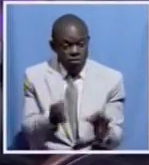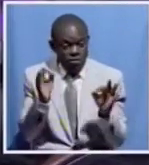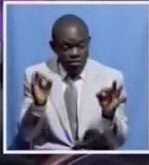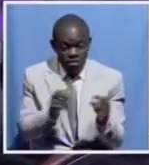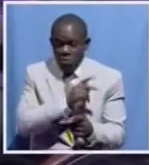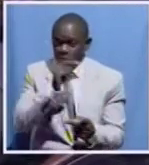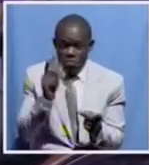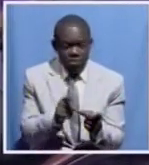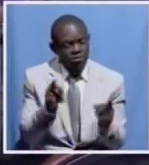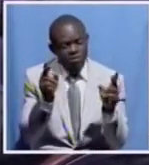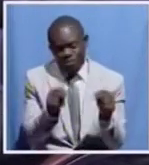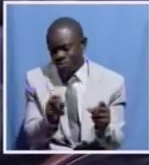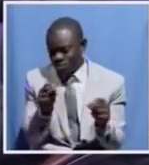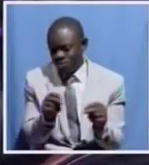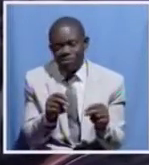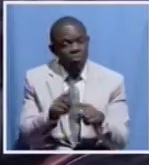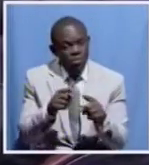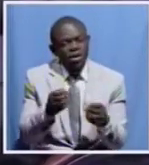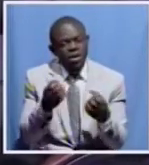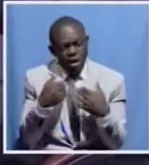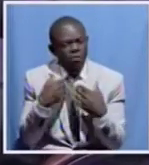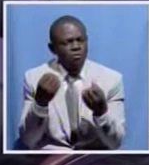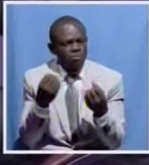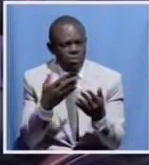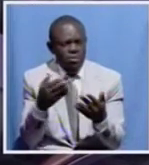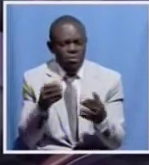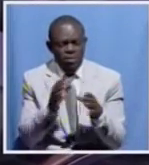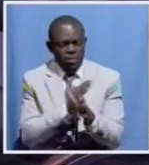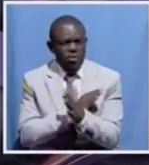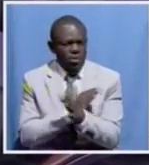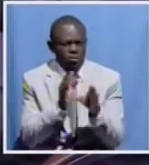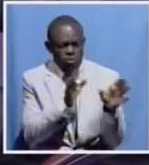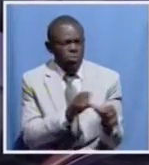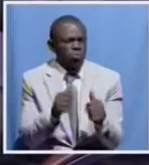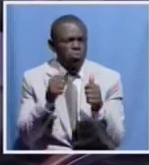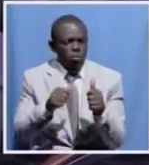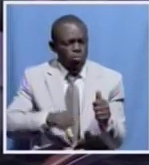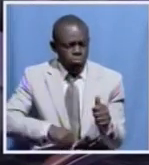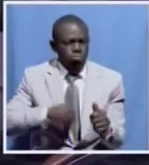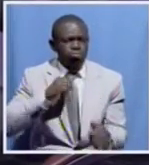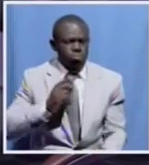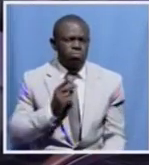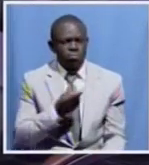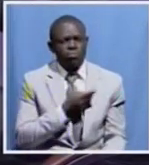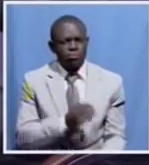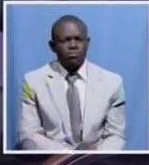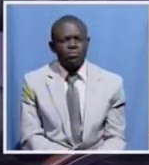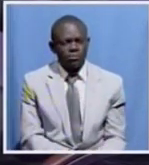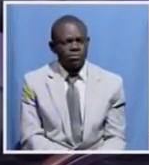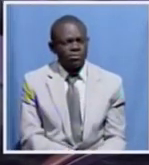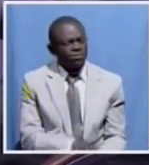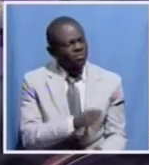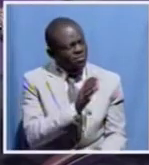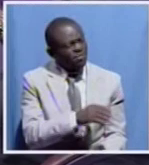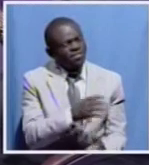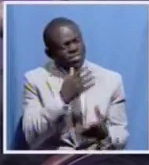be negative about. Now, we have to, you know, it's sad, Brother Grevasio, that, you know,